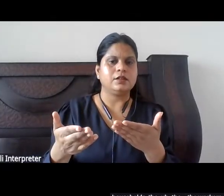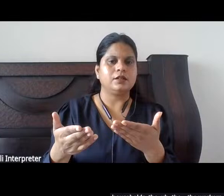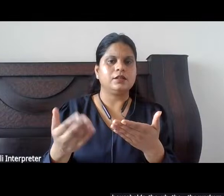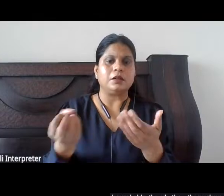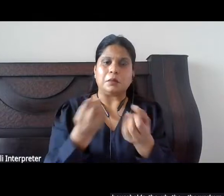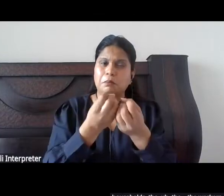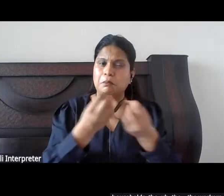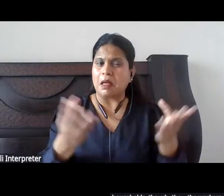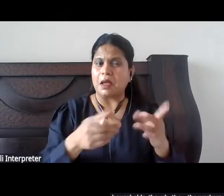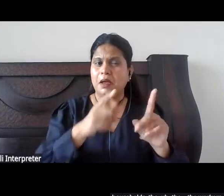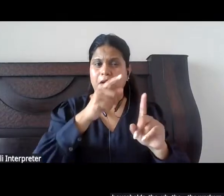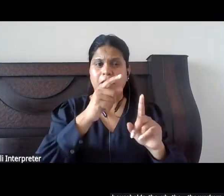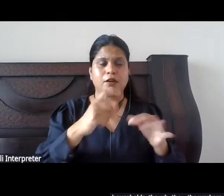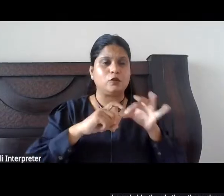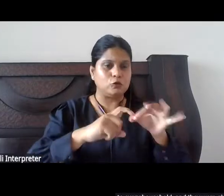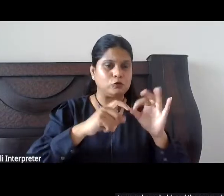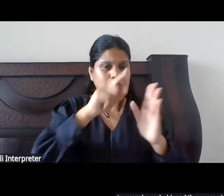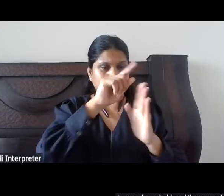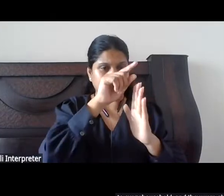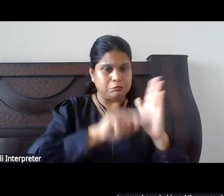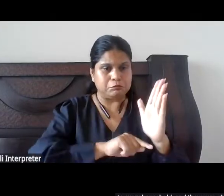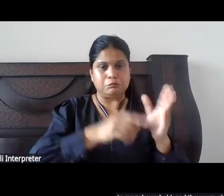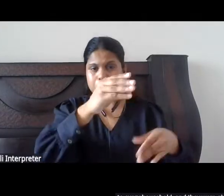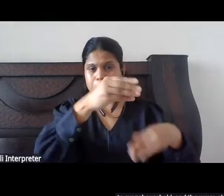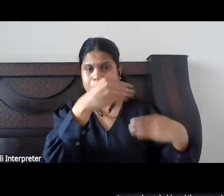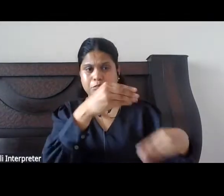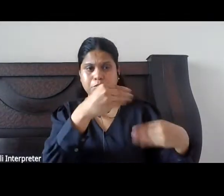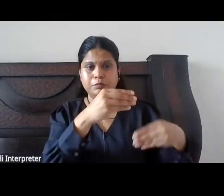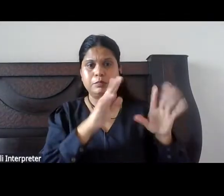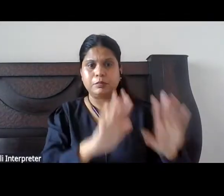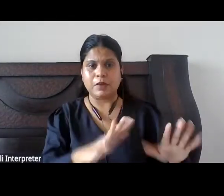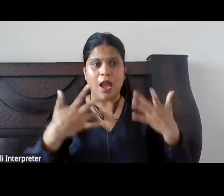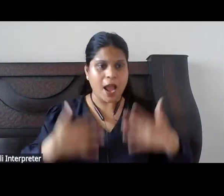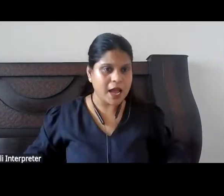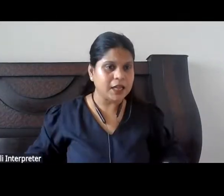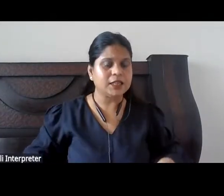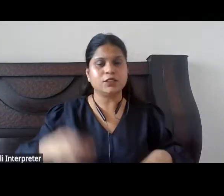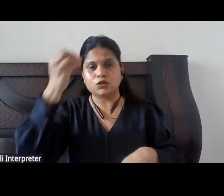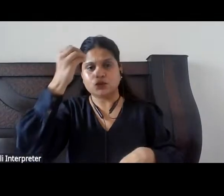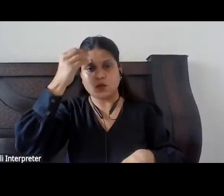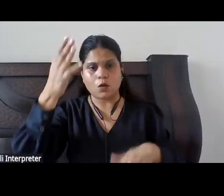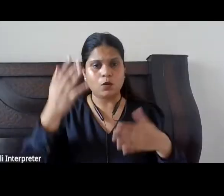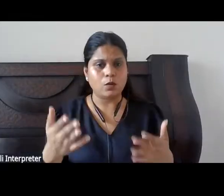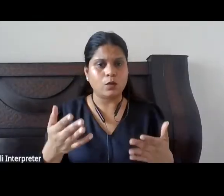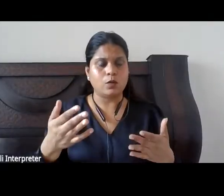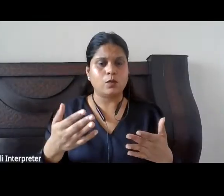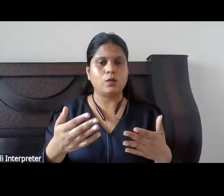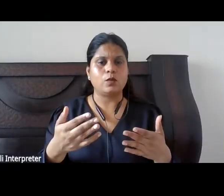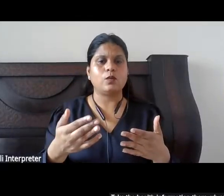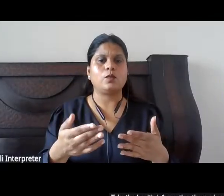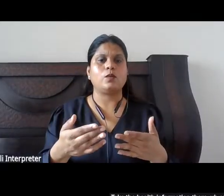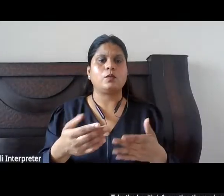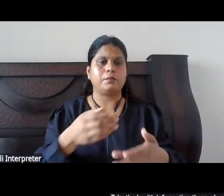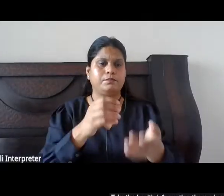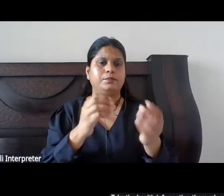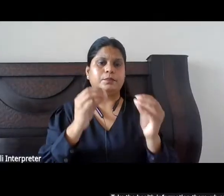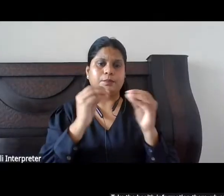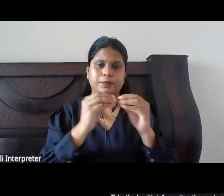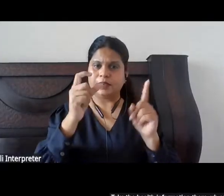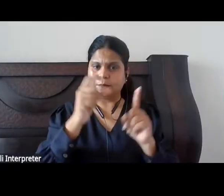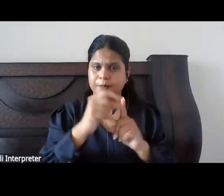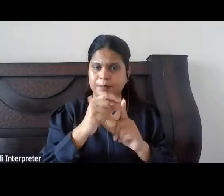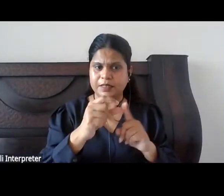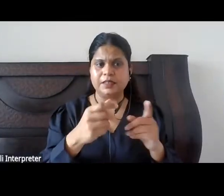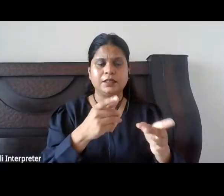to ask, and they were also supposed to take the health information, their check their blood pressure and all that.